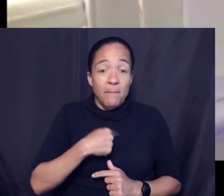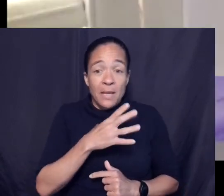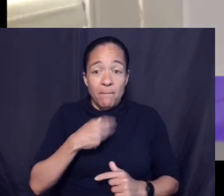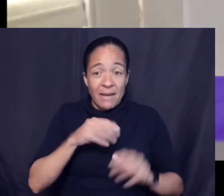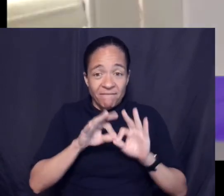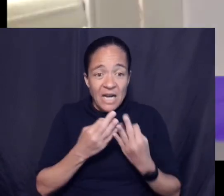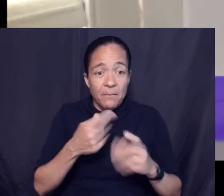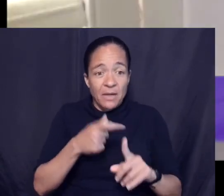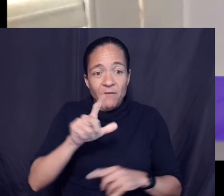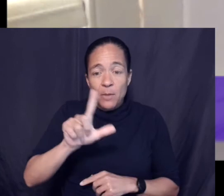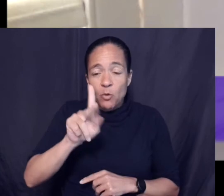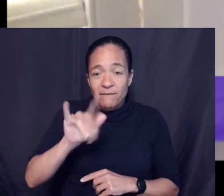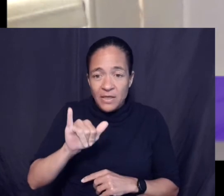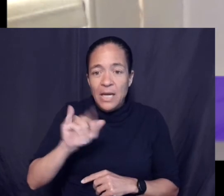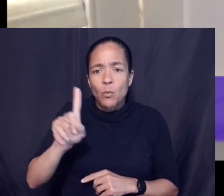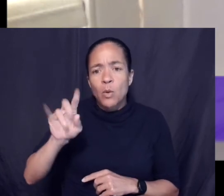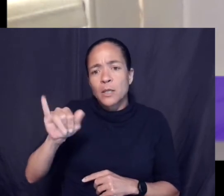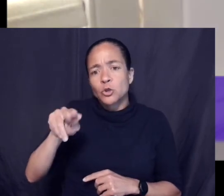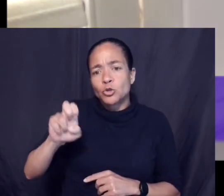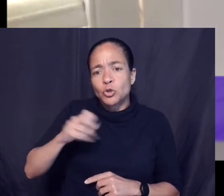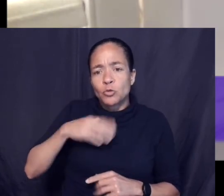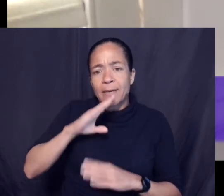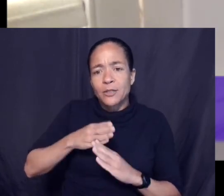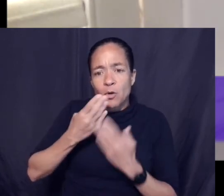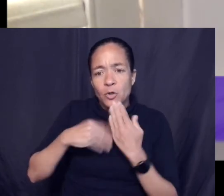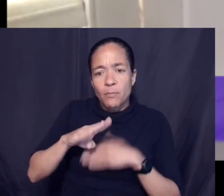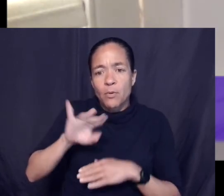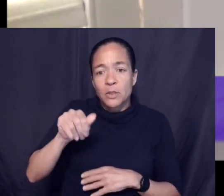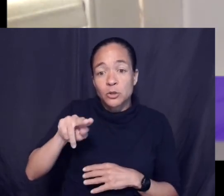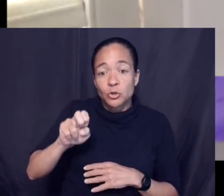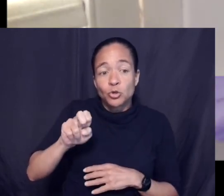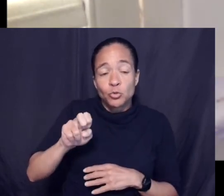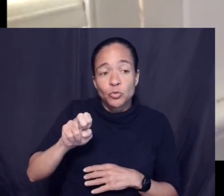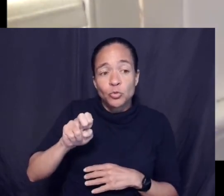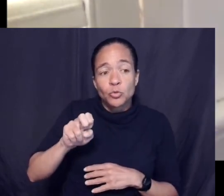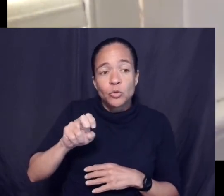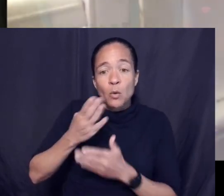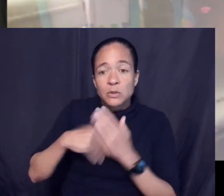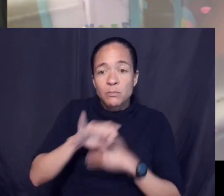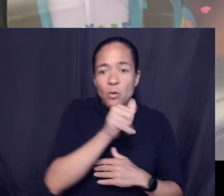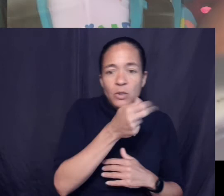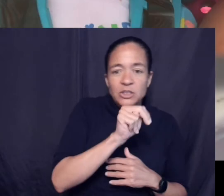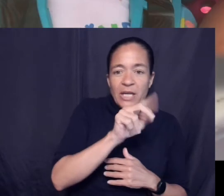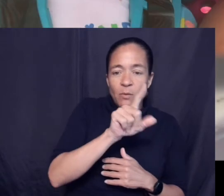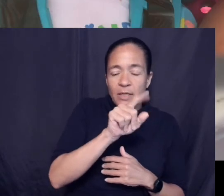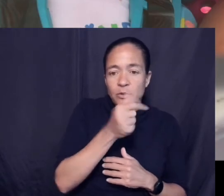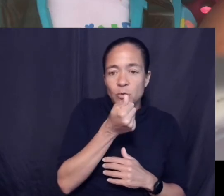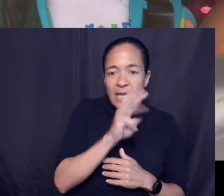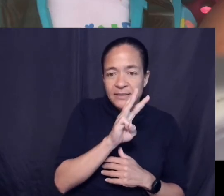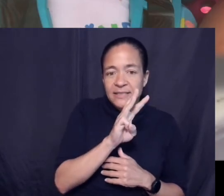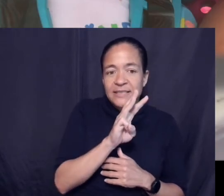Myself and my family are from Louisville, Kentucky, where my daughter June was born. June was born January